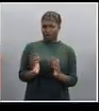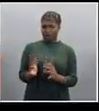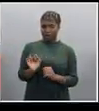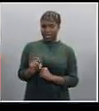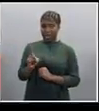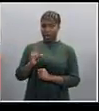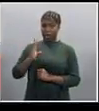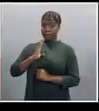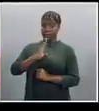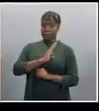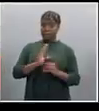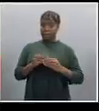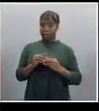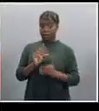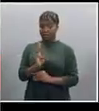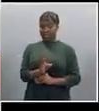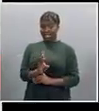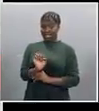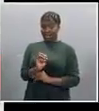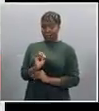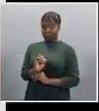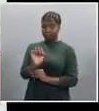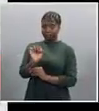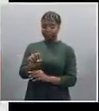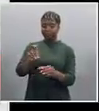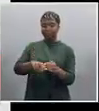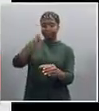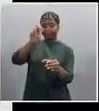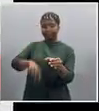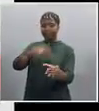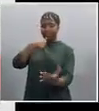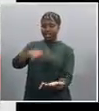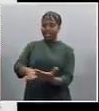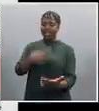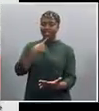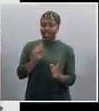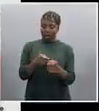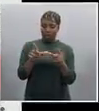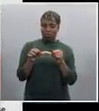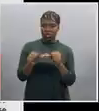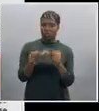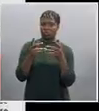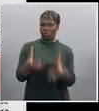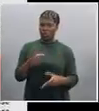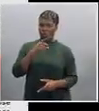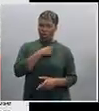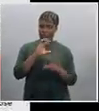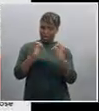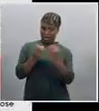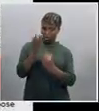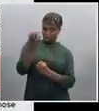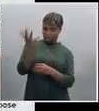a member of the body's disciplinary tribunal. In his resignation letter, Cornelius says he can't continue to associate himself